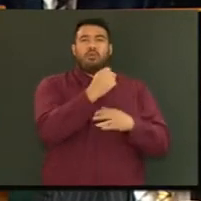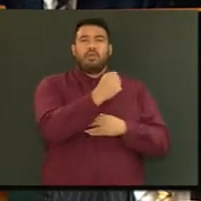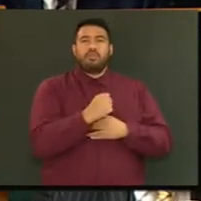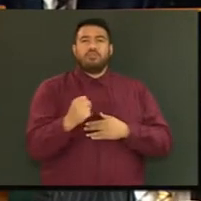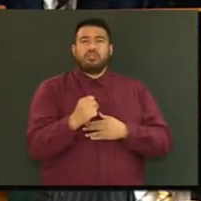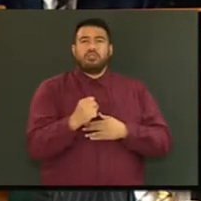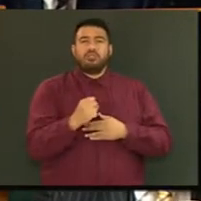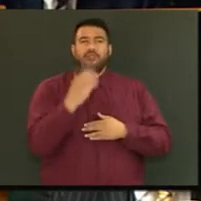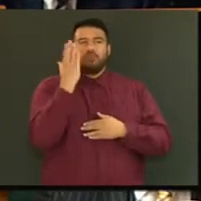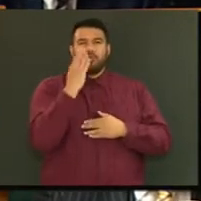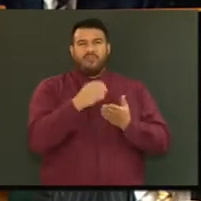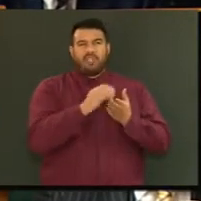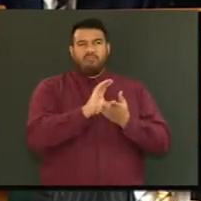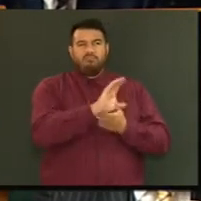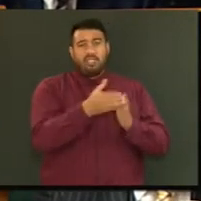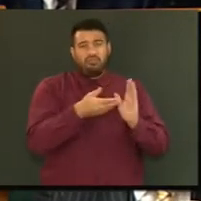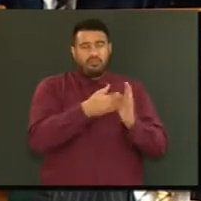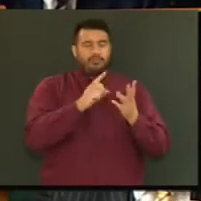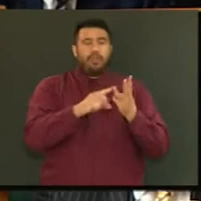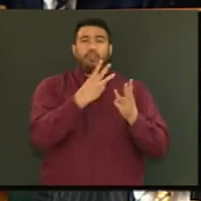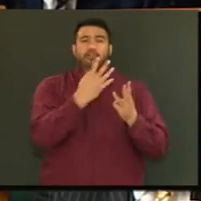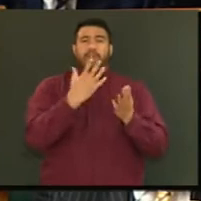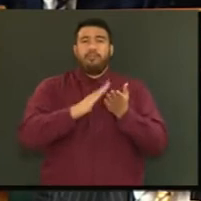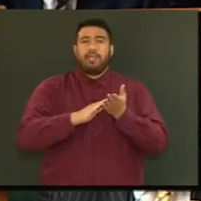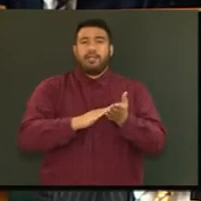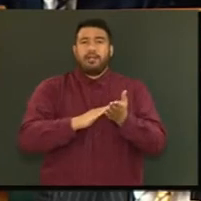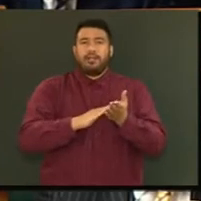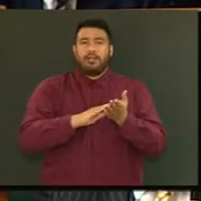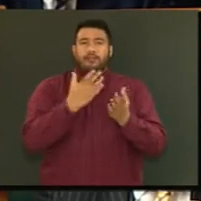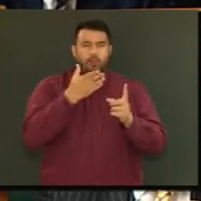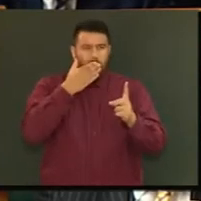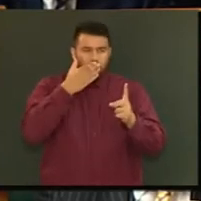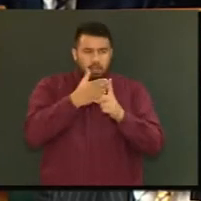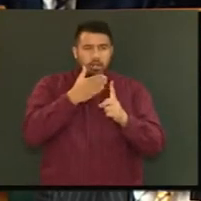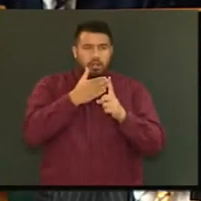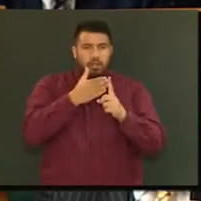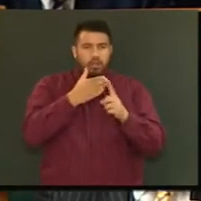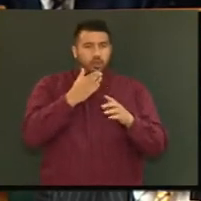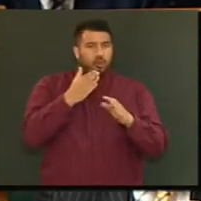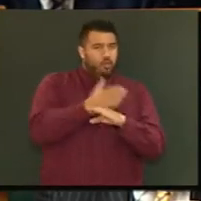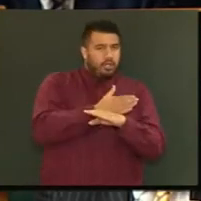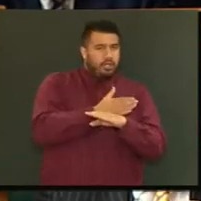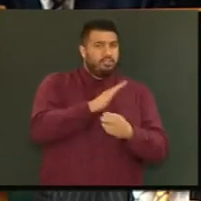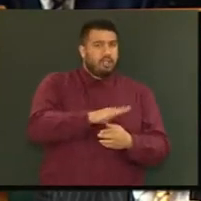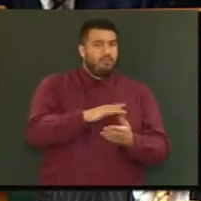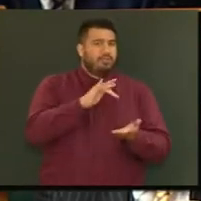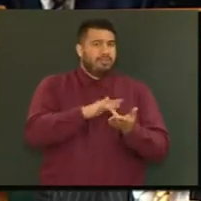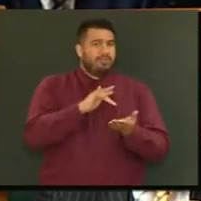for schools, and $35 million in targeted additional funding for early childhood centres.